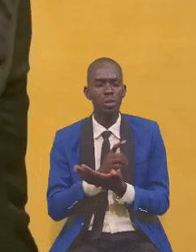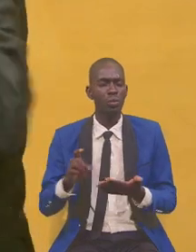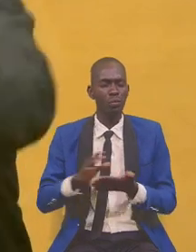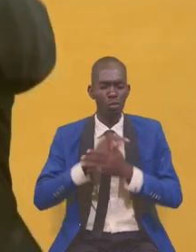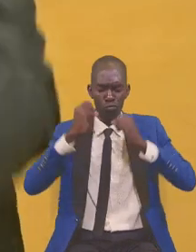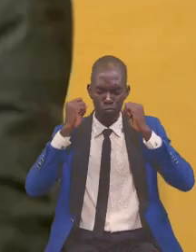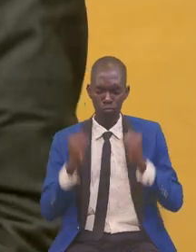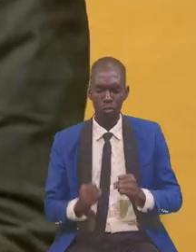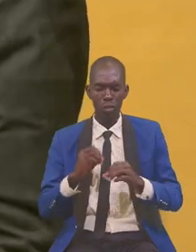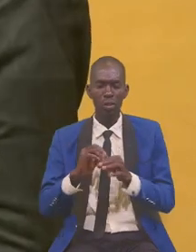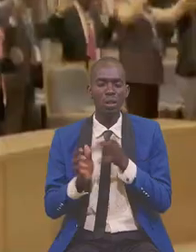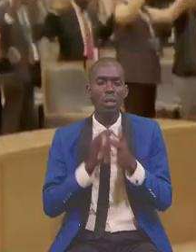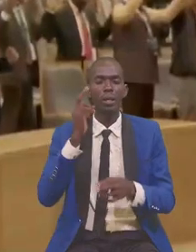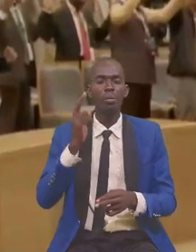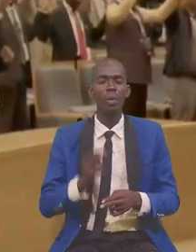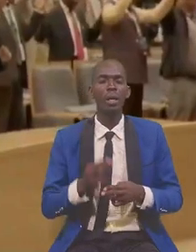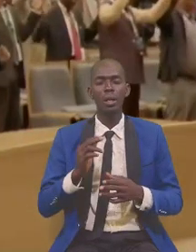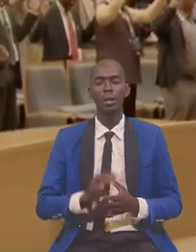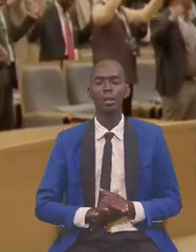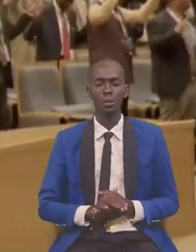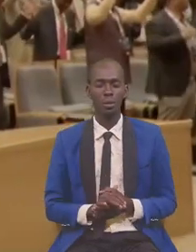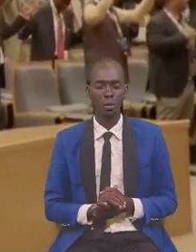strength in Jesus' name.